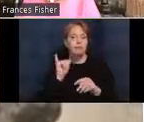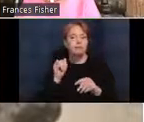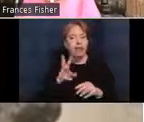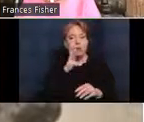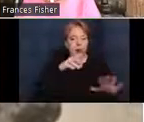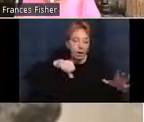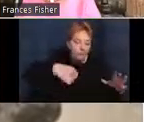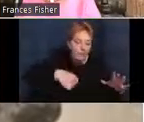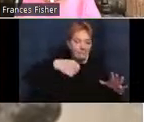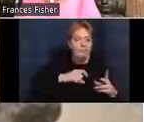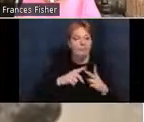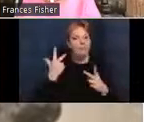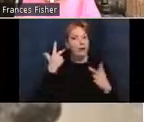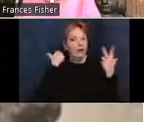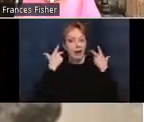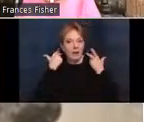kneeling figures, and others.